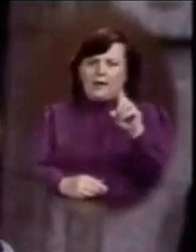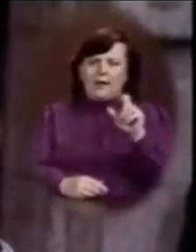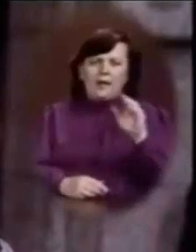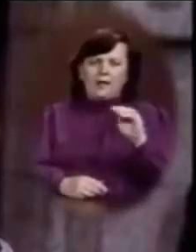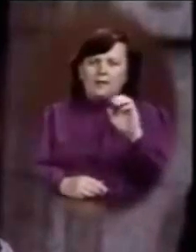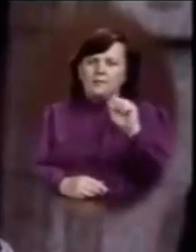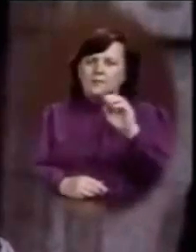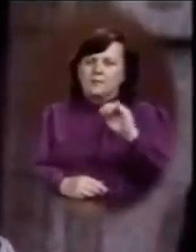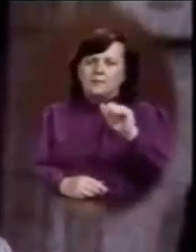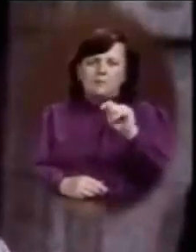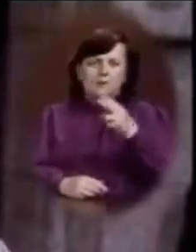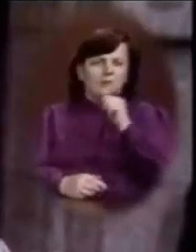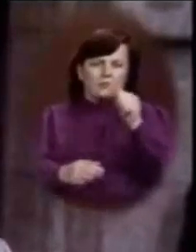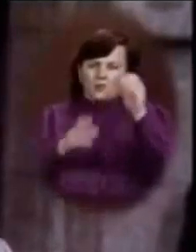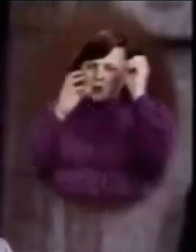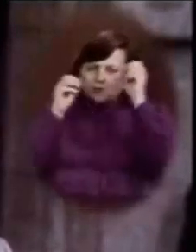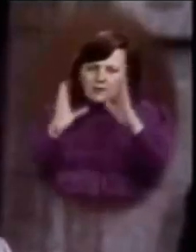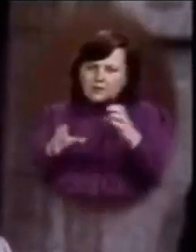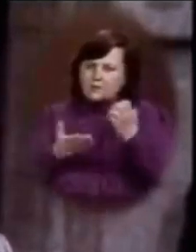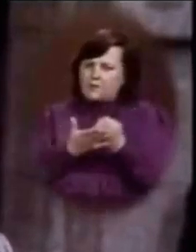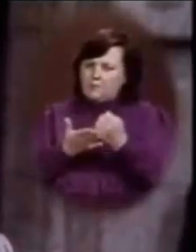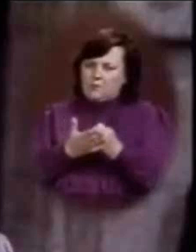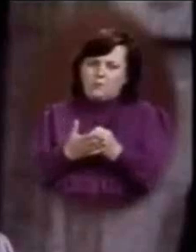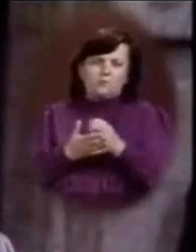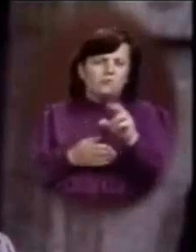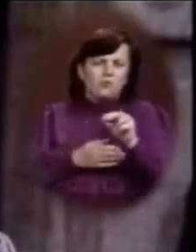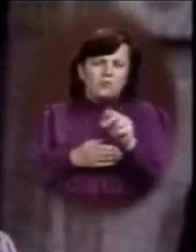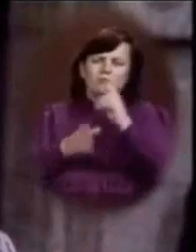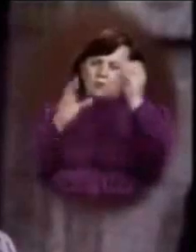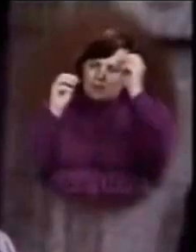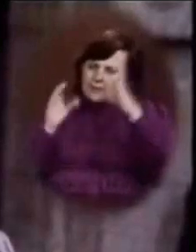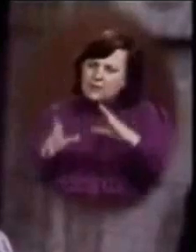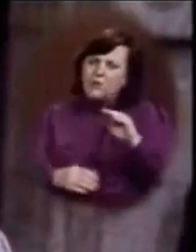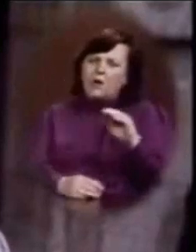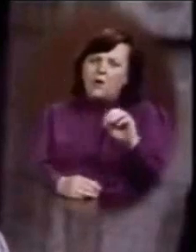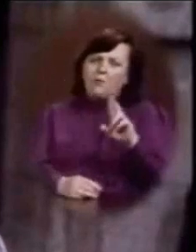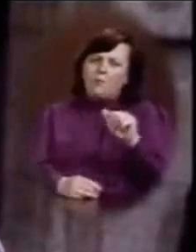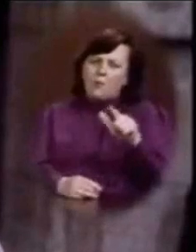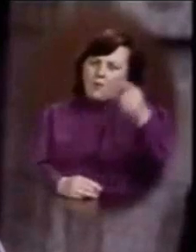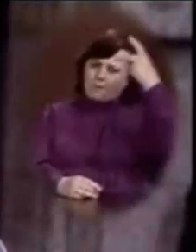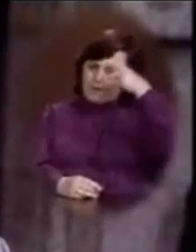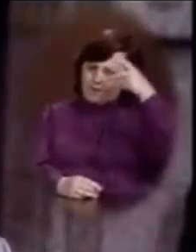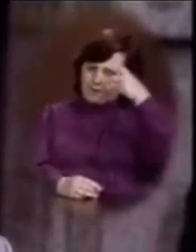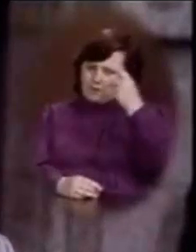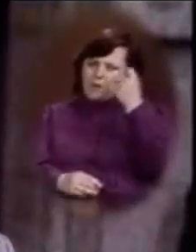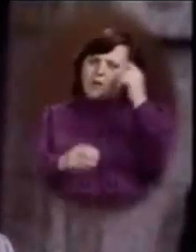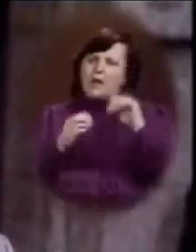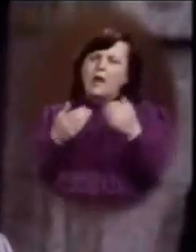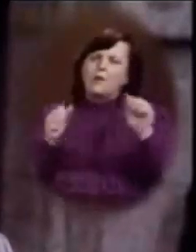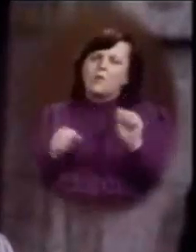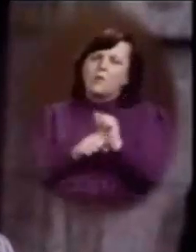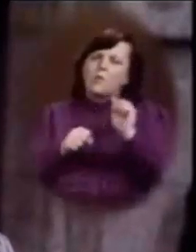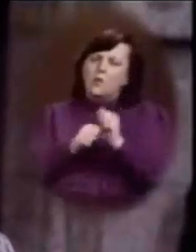of economics. He was a professor of moral philosophy. He understood how to work with the grain of